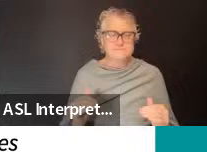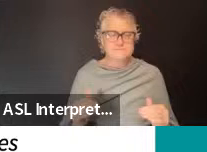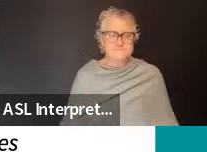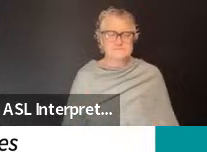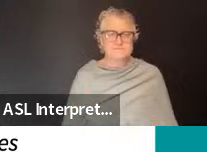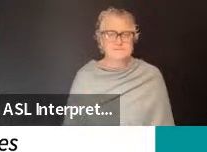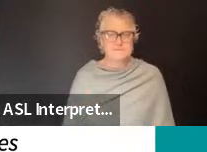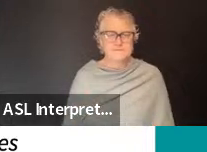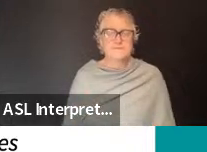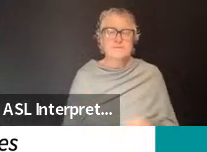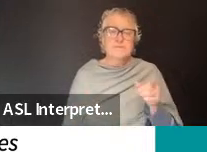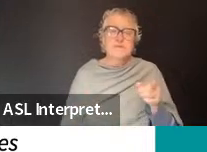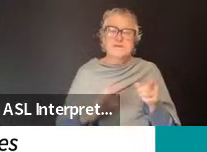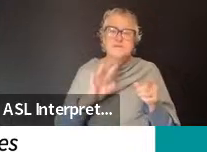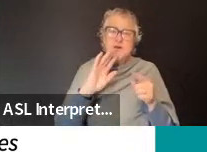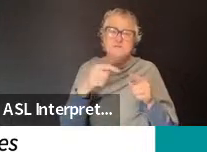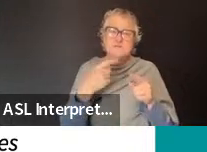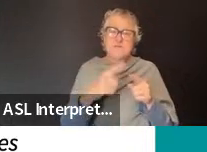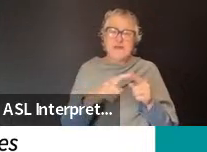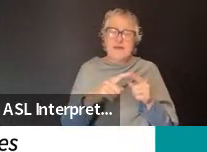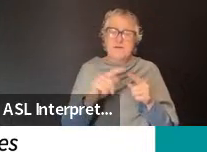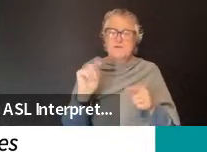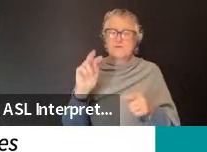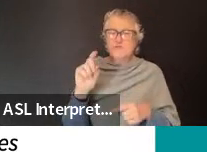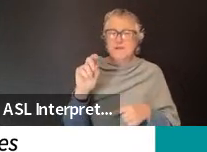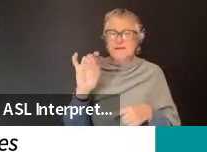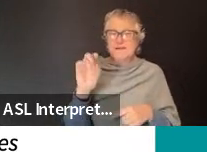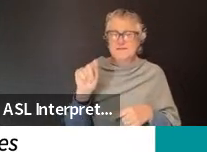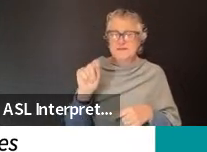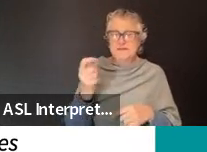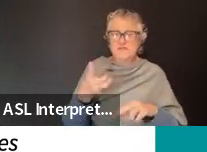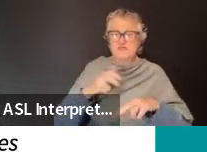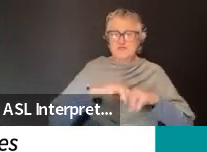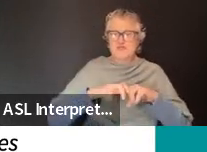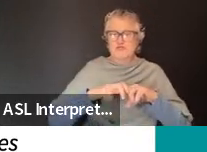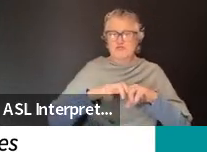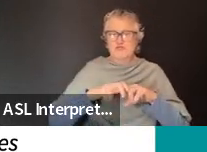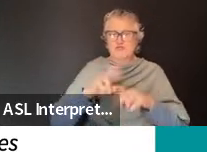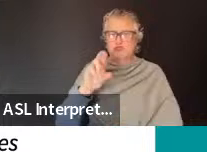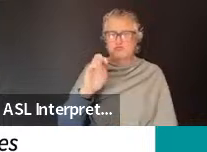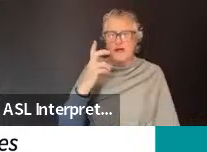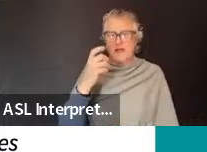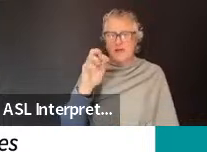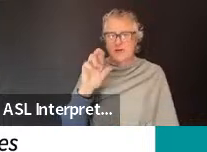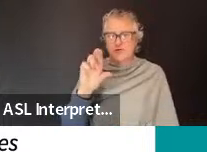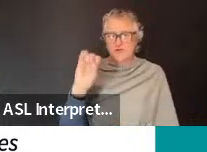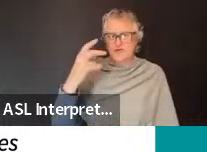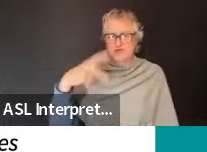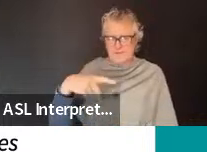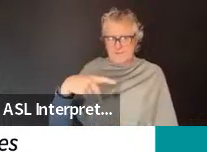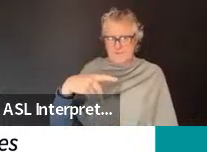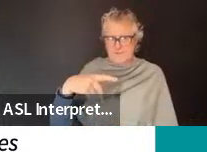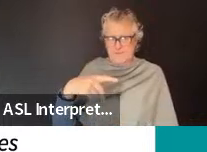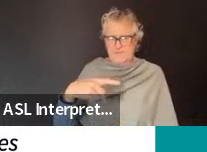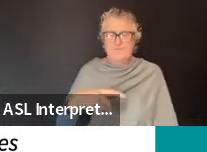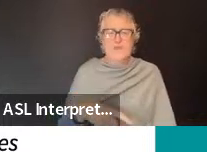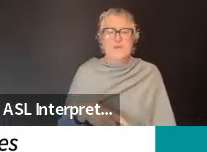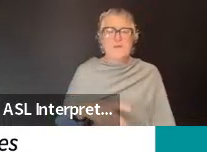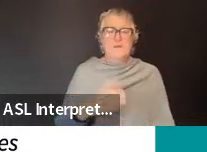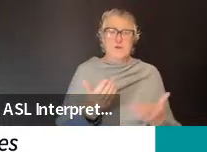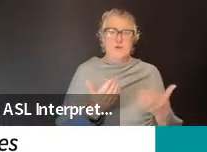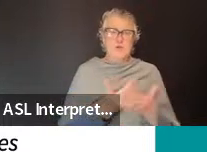And this talks about transit ridership. So the increase in transit riders on the new I-5 corridor, that's bus and